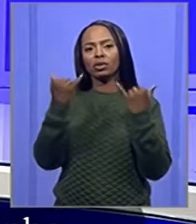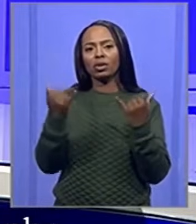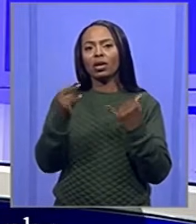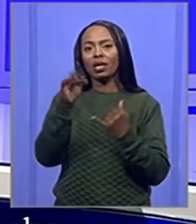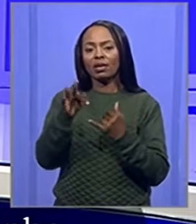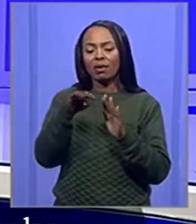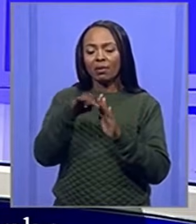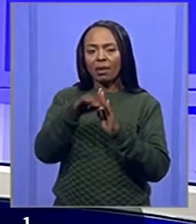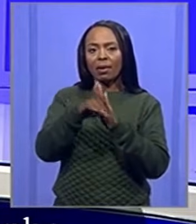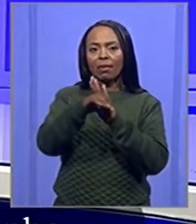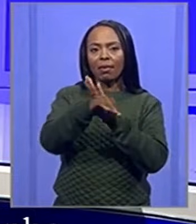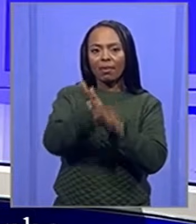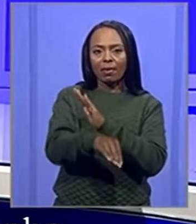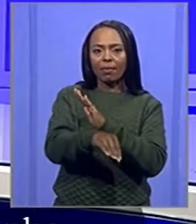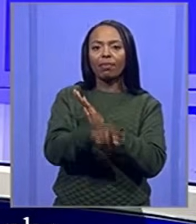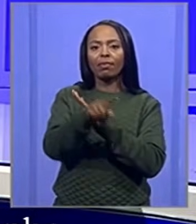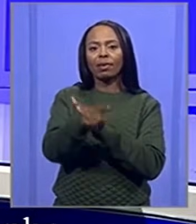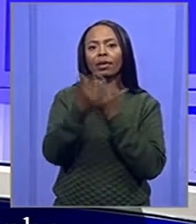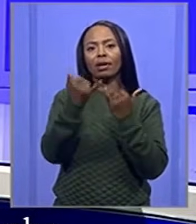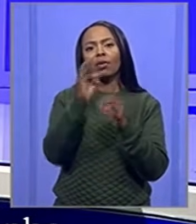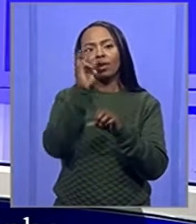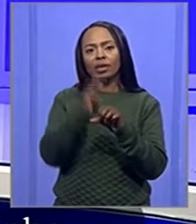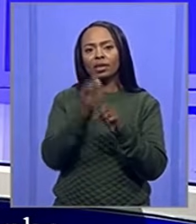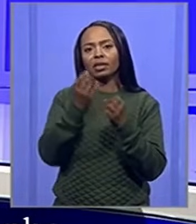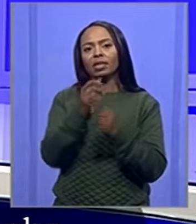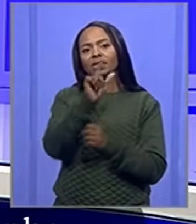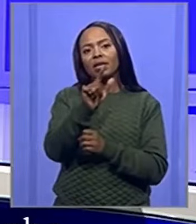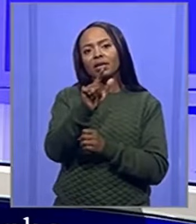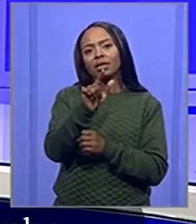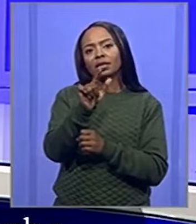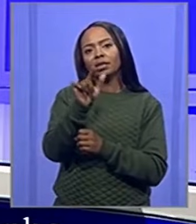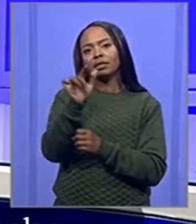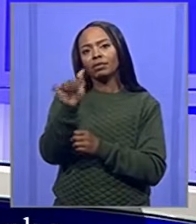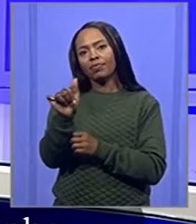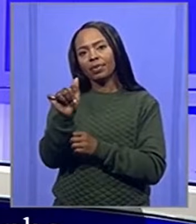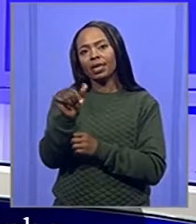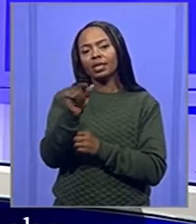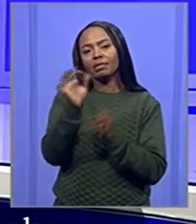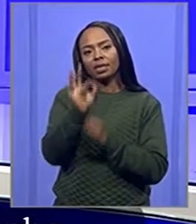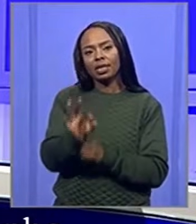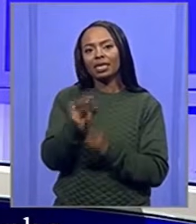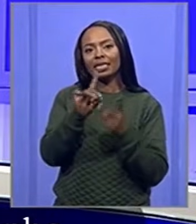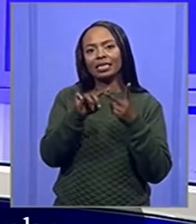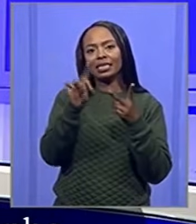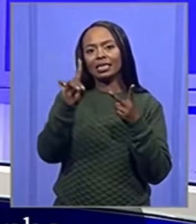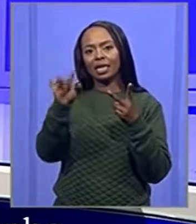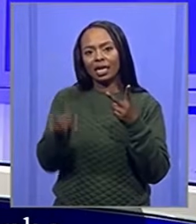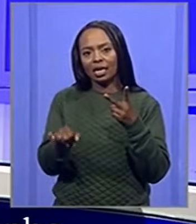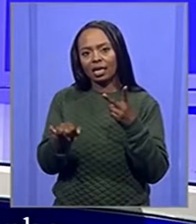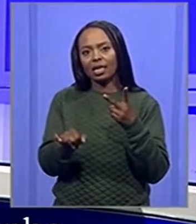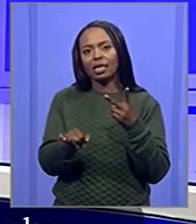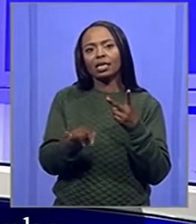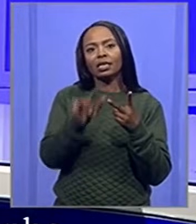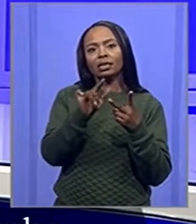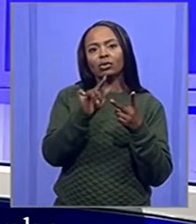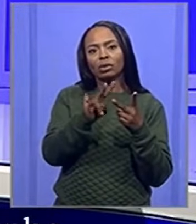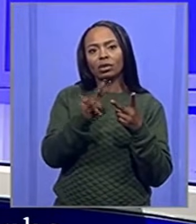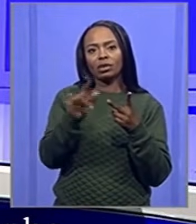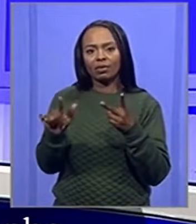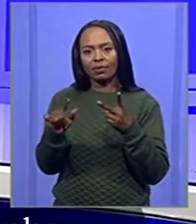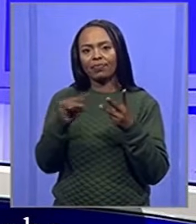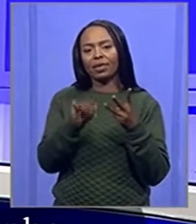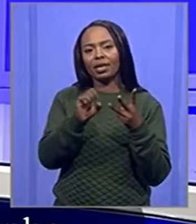wela tlase ka diperesente di le 37 mme DA ka di le 27, EFF ka di